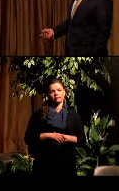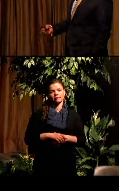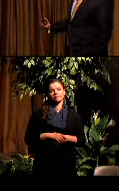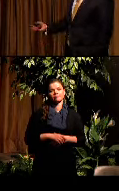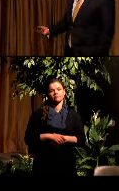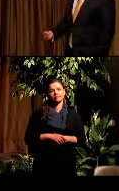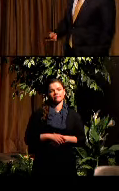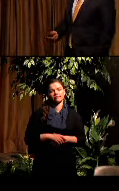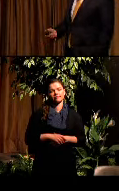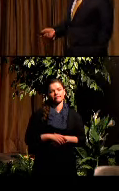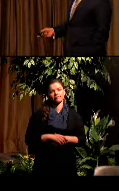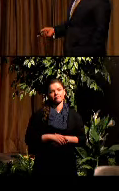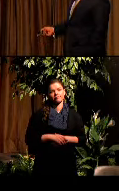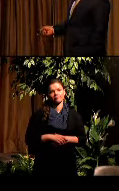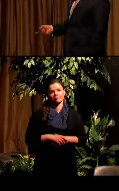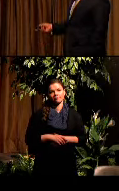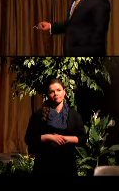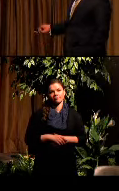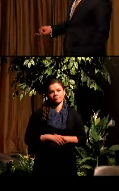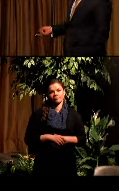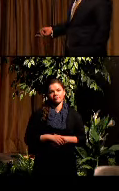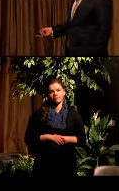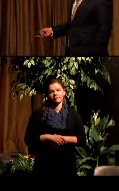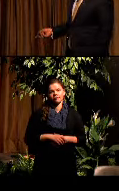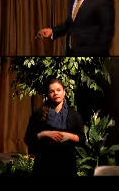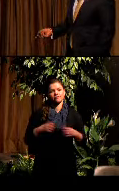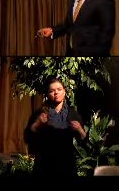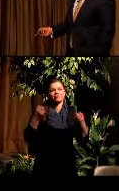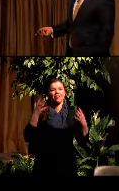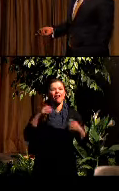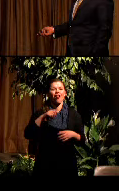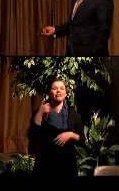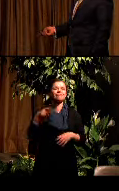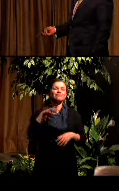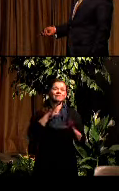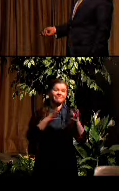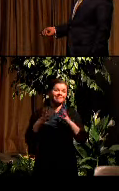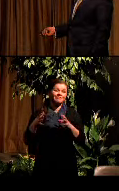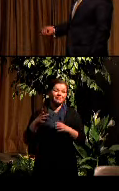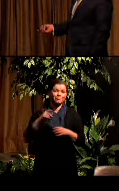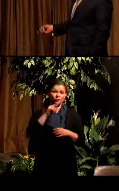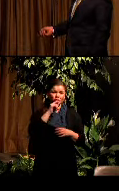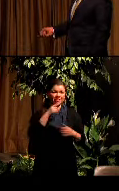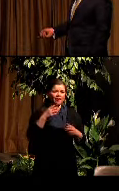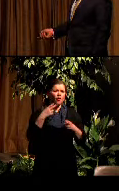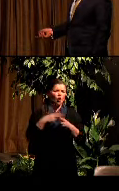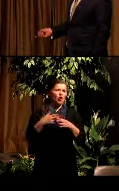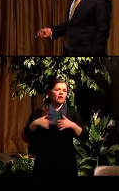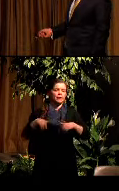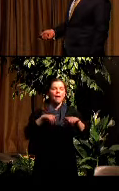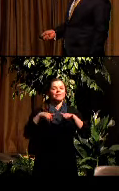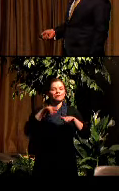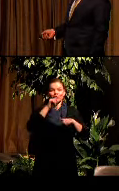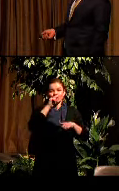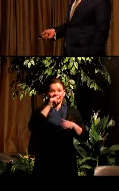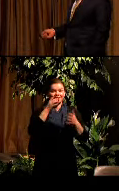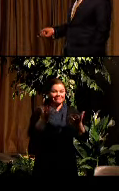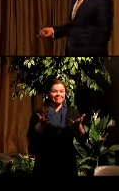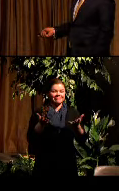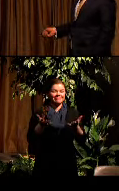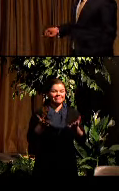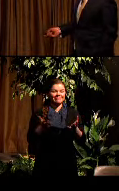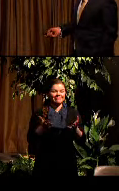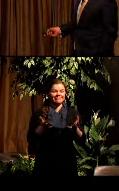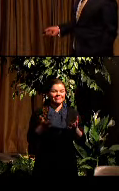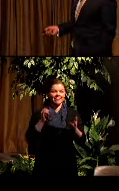There are lots of other species that I would refer to as common species that are also on these watch lists. And shorebirds, species like the whimbrel, Hudsonian